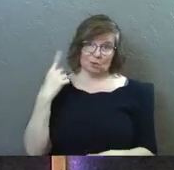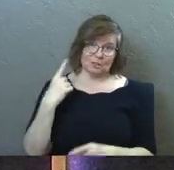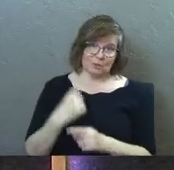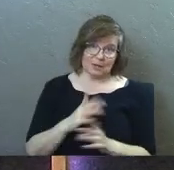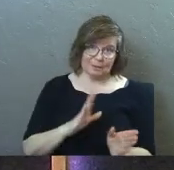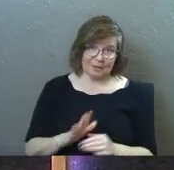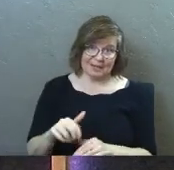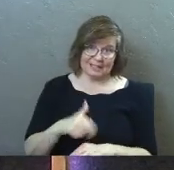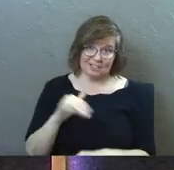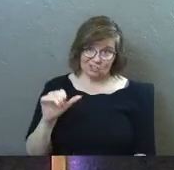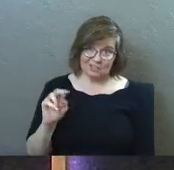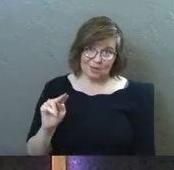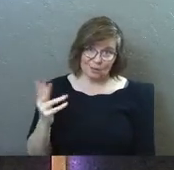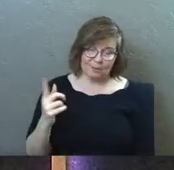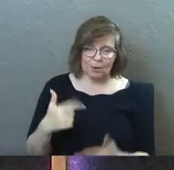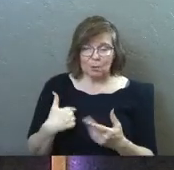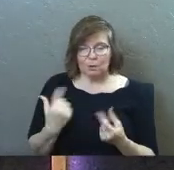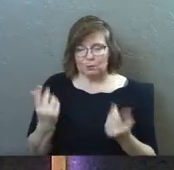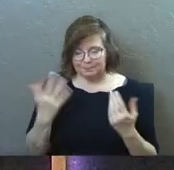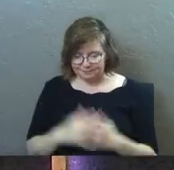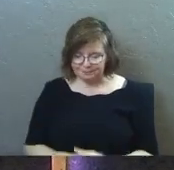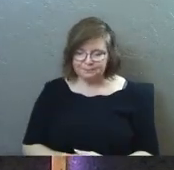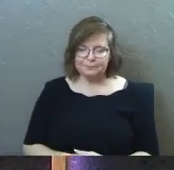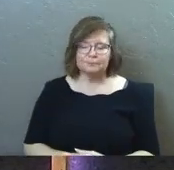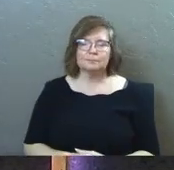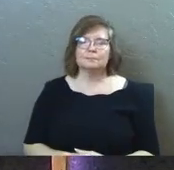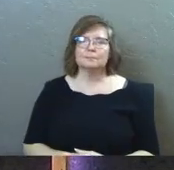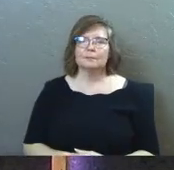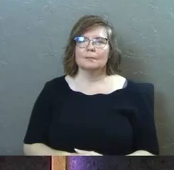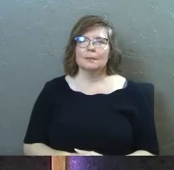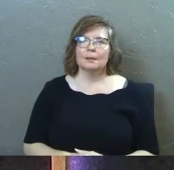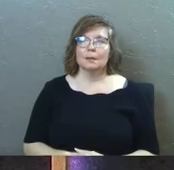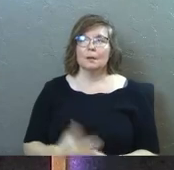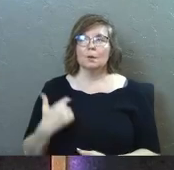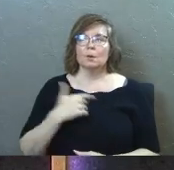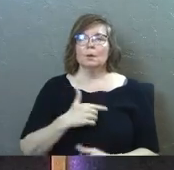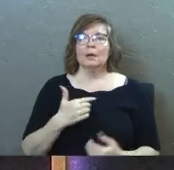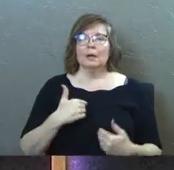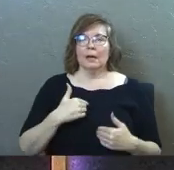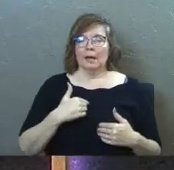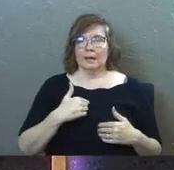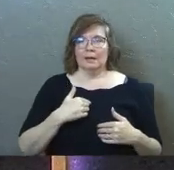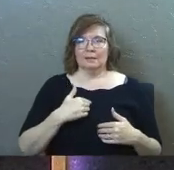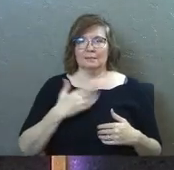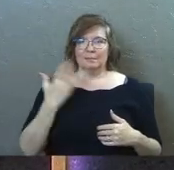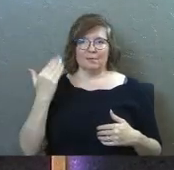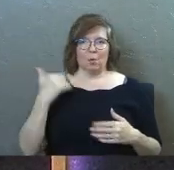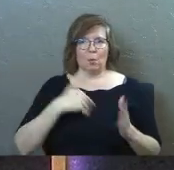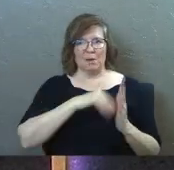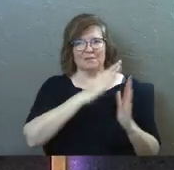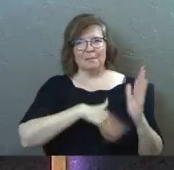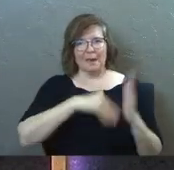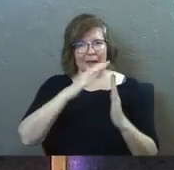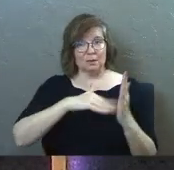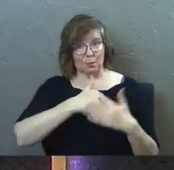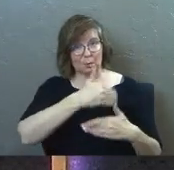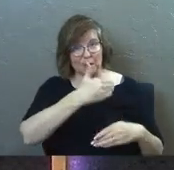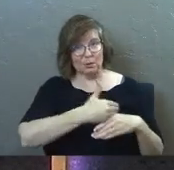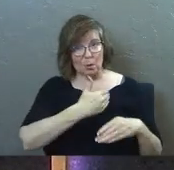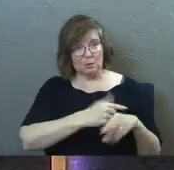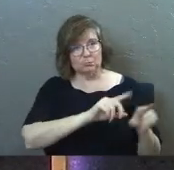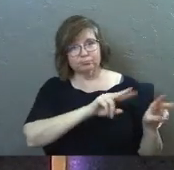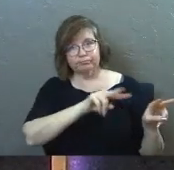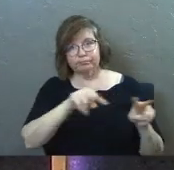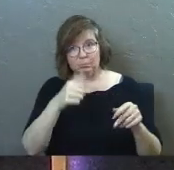Crazy, right, to be playing Easter in January, but that's what we do. And we had painted all these windows last year. Some of you guys might remember